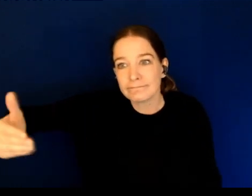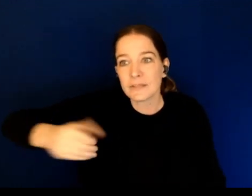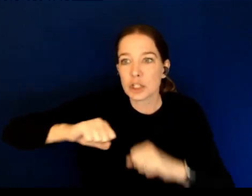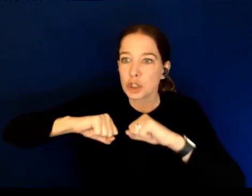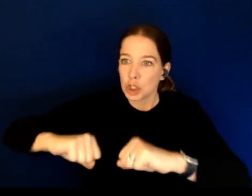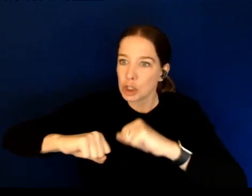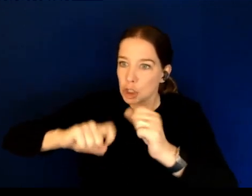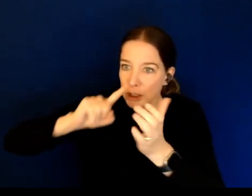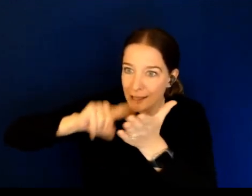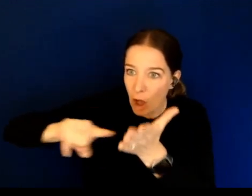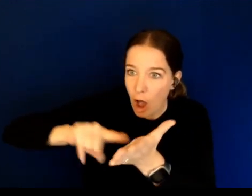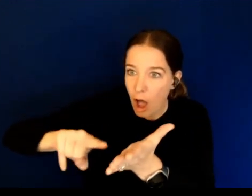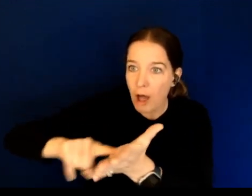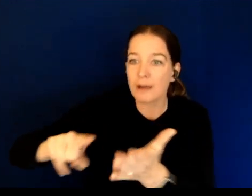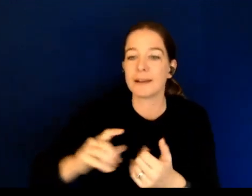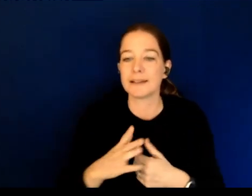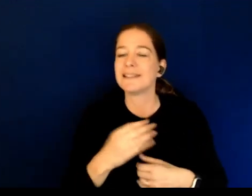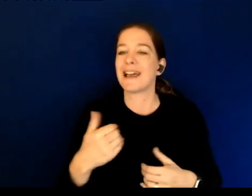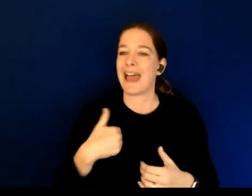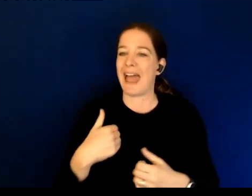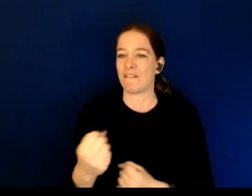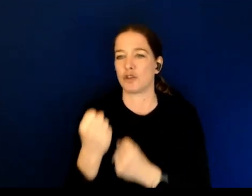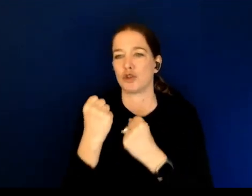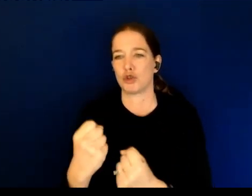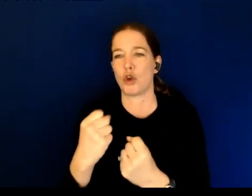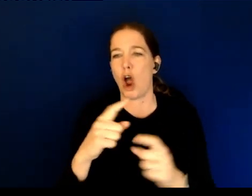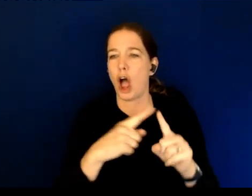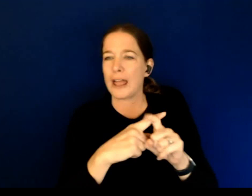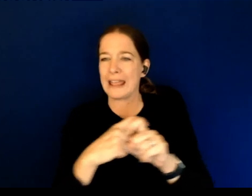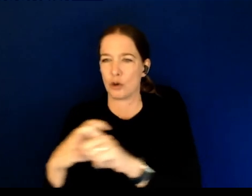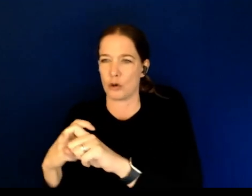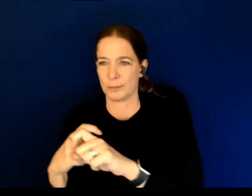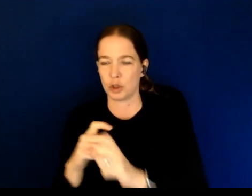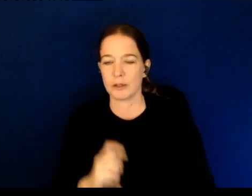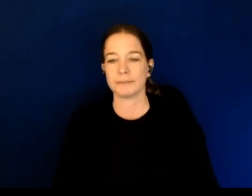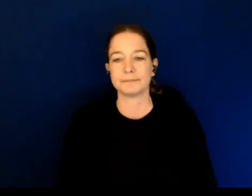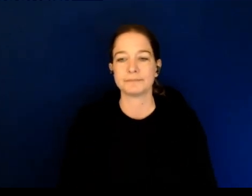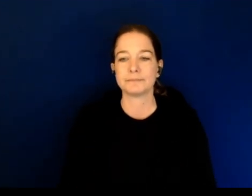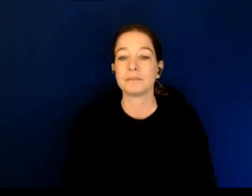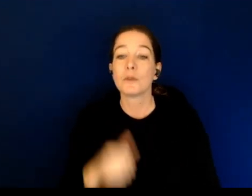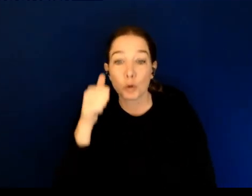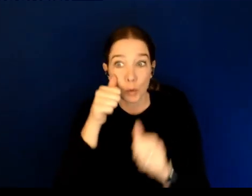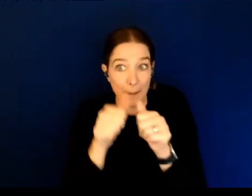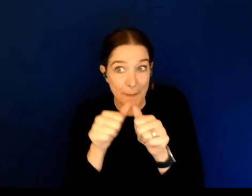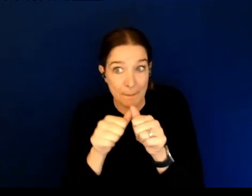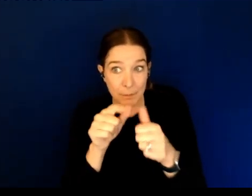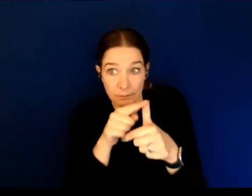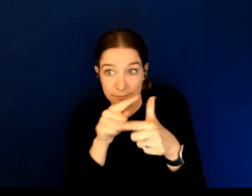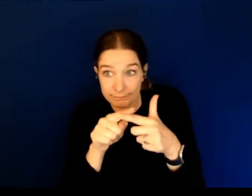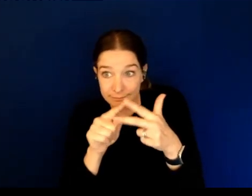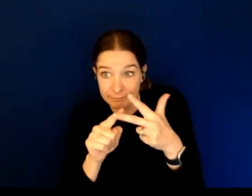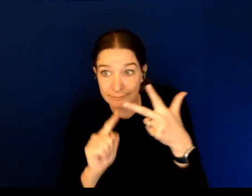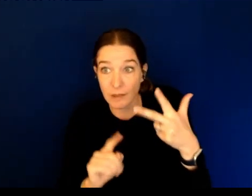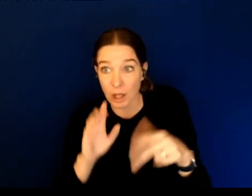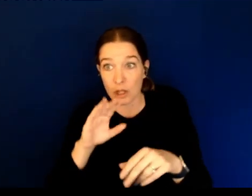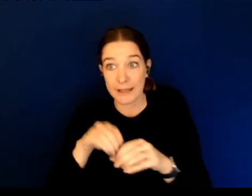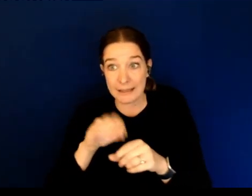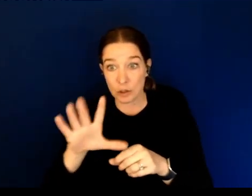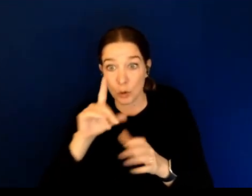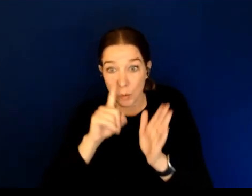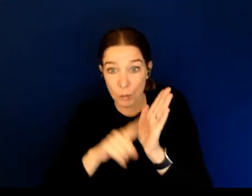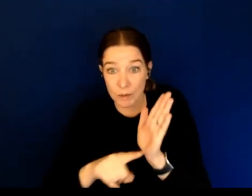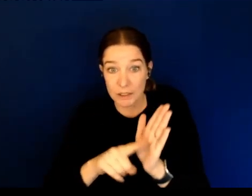strong encryption protocols. Remember these key things on your search. It generates